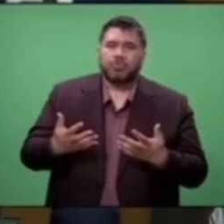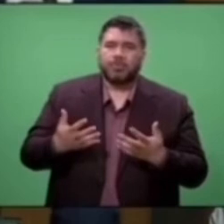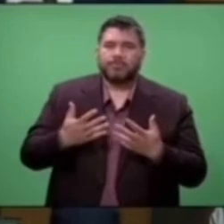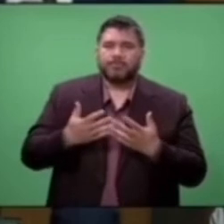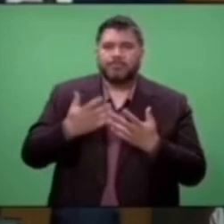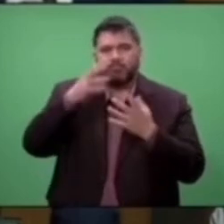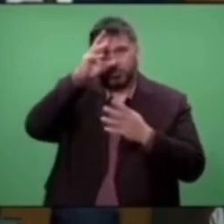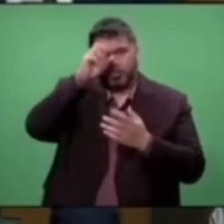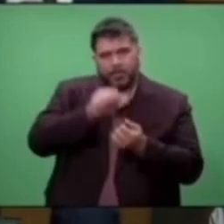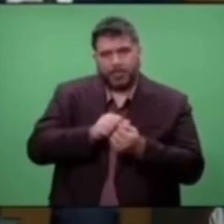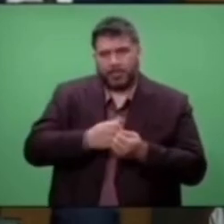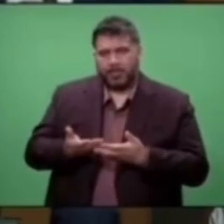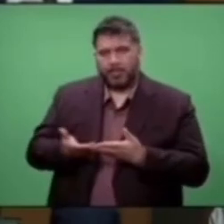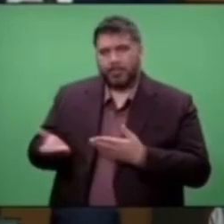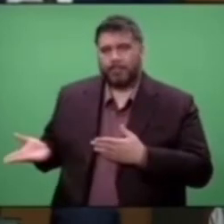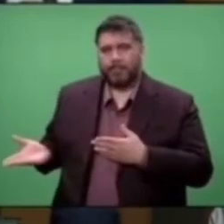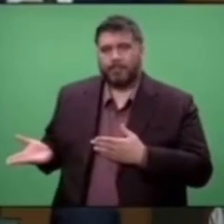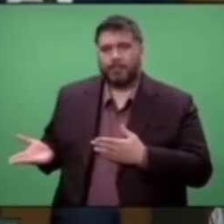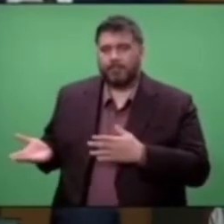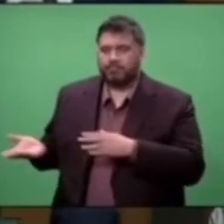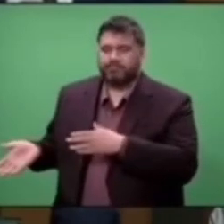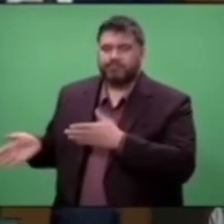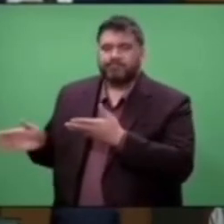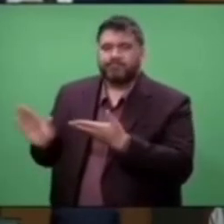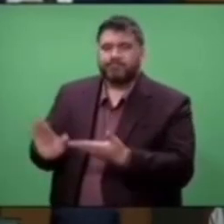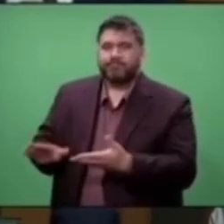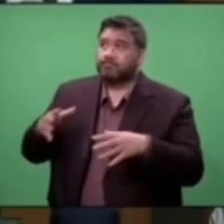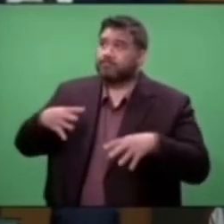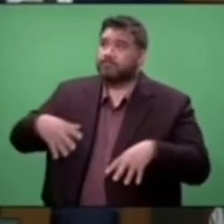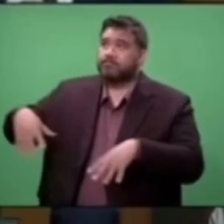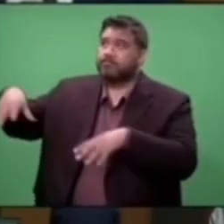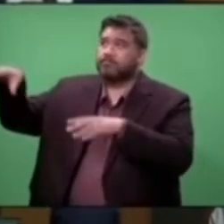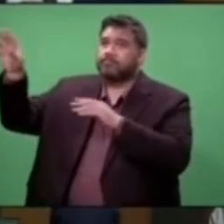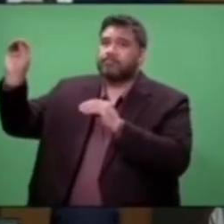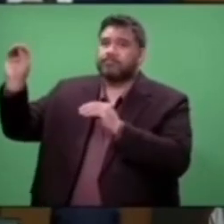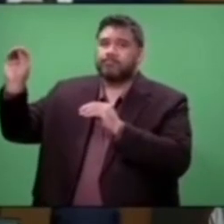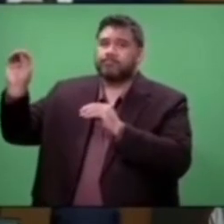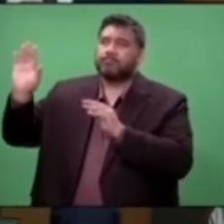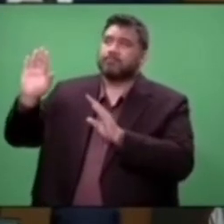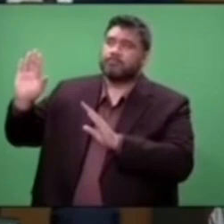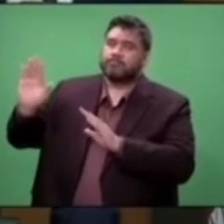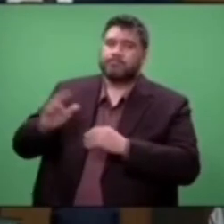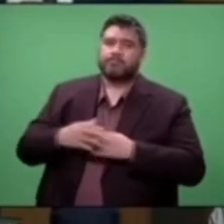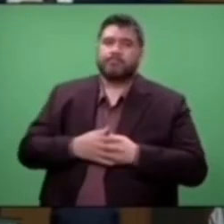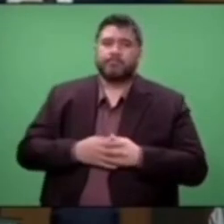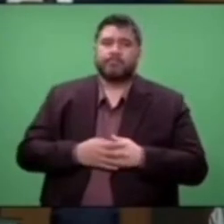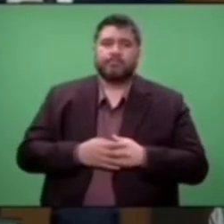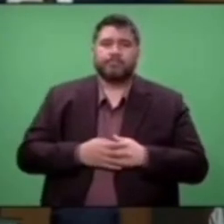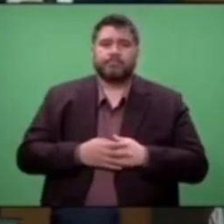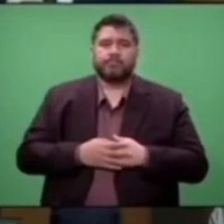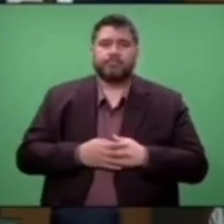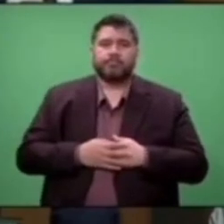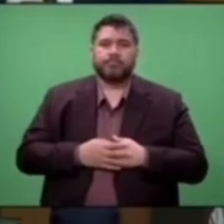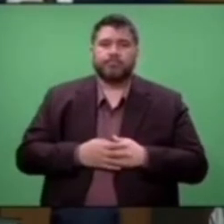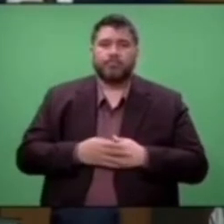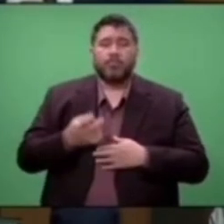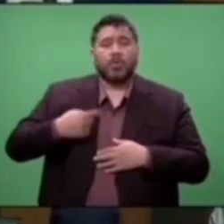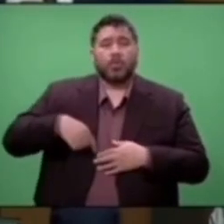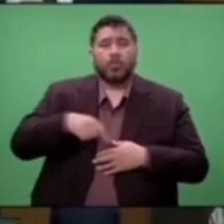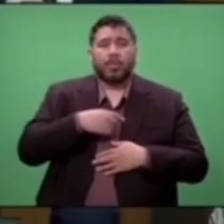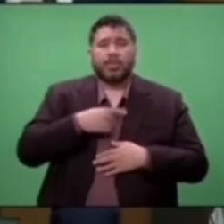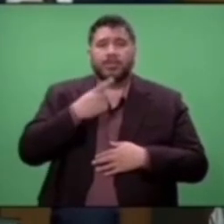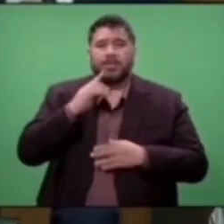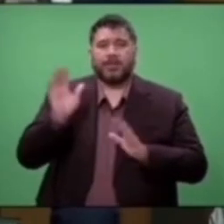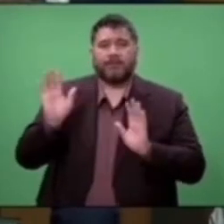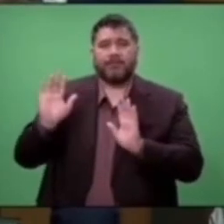Those of you who now rest beyond the collective realm of memories, into the deep recesses of night, we bid you